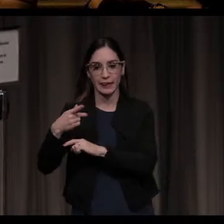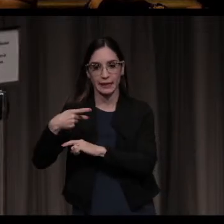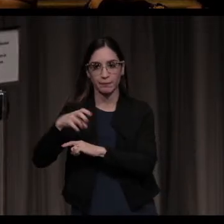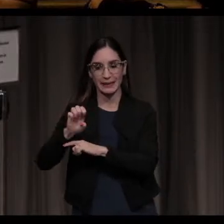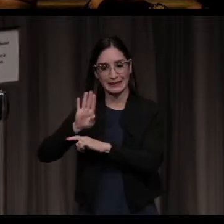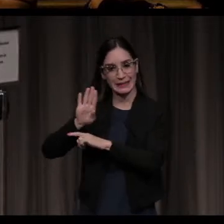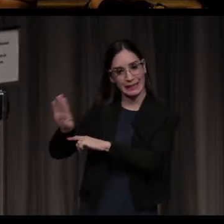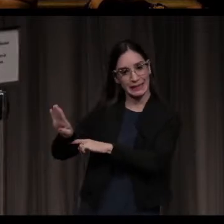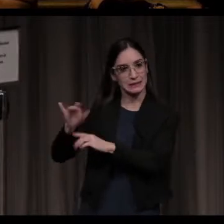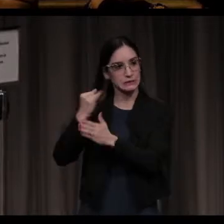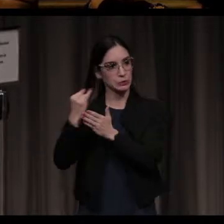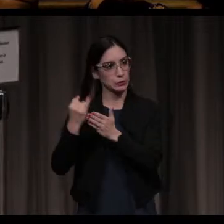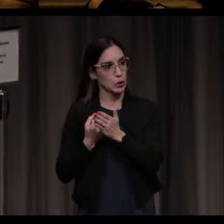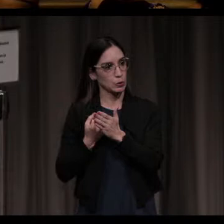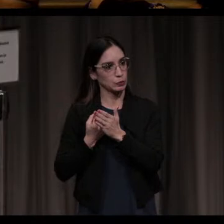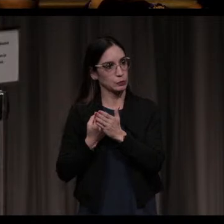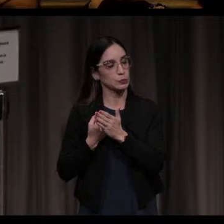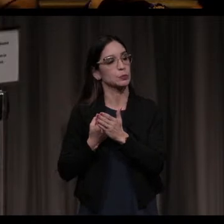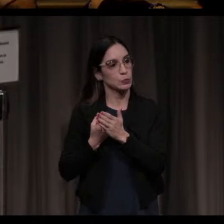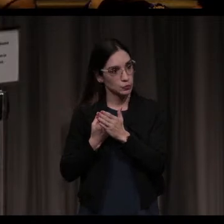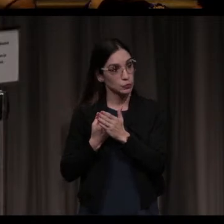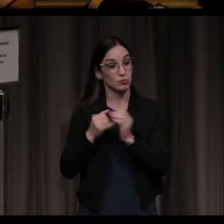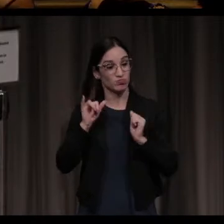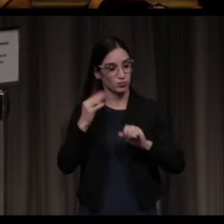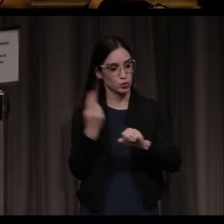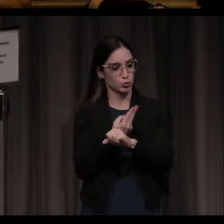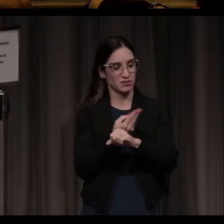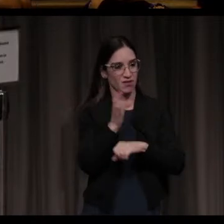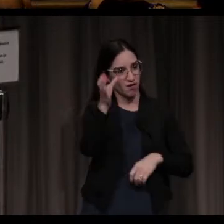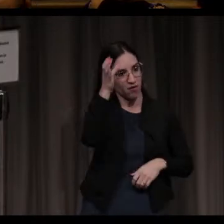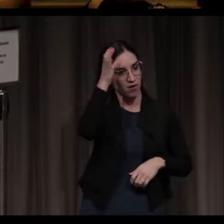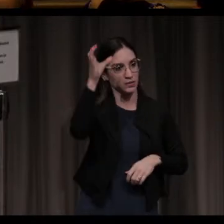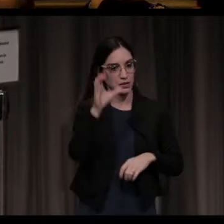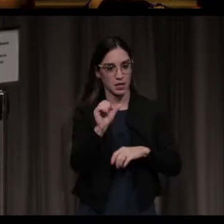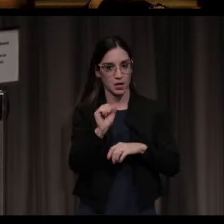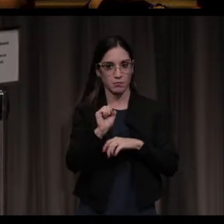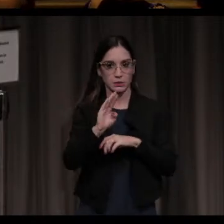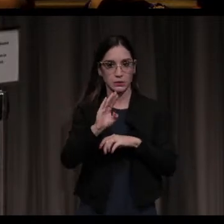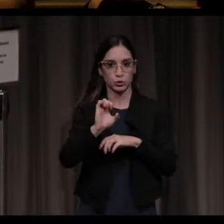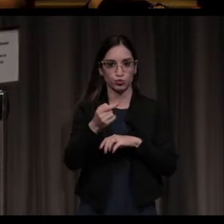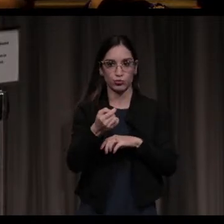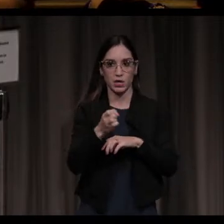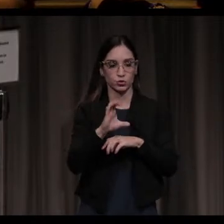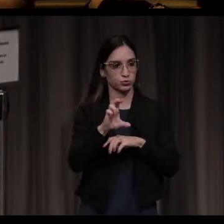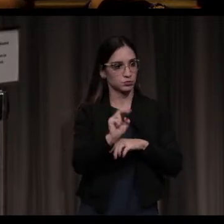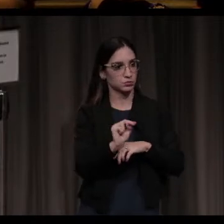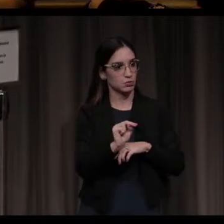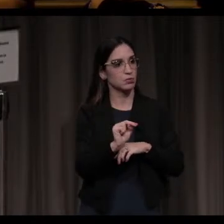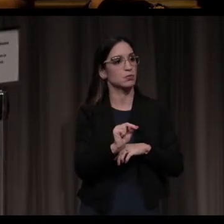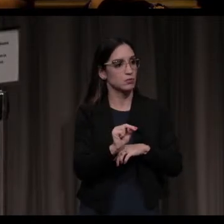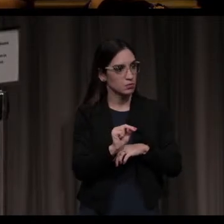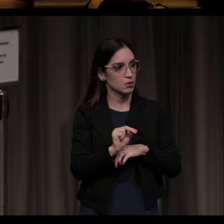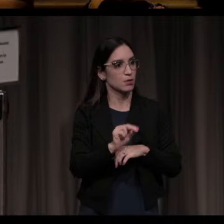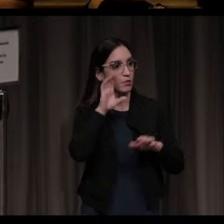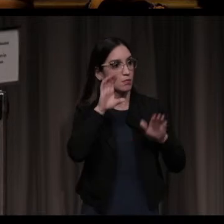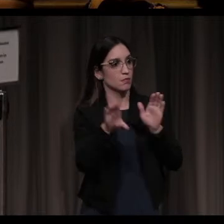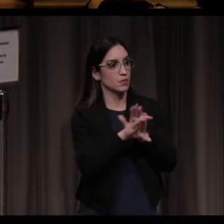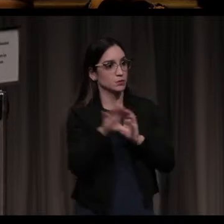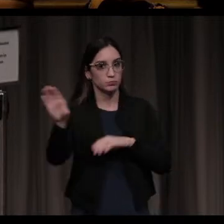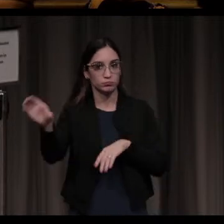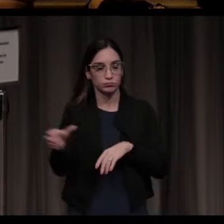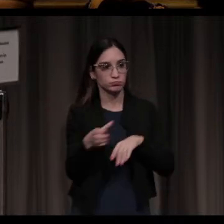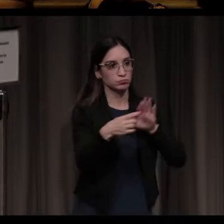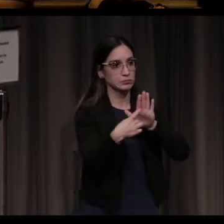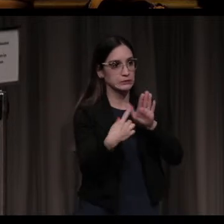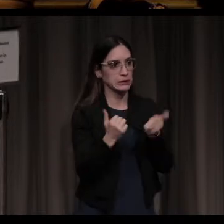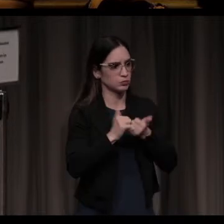at, using the abstraction that the patchwork represents. Like, I'm reminded of this one particular photograph that I was like struggling